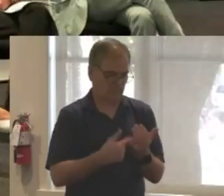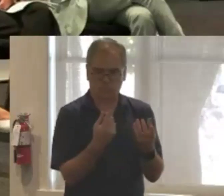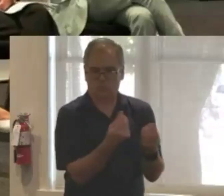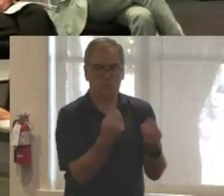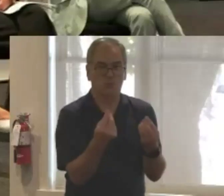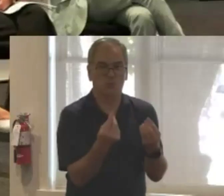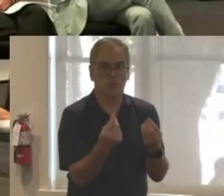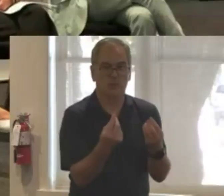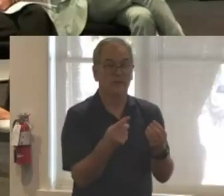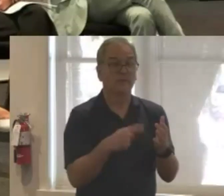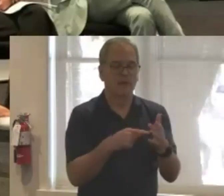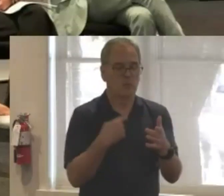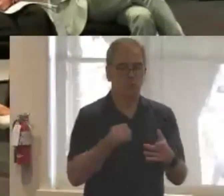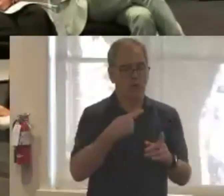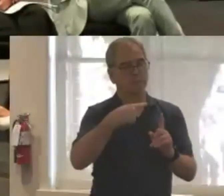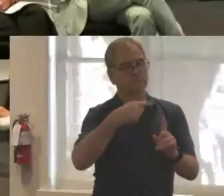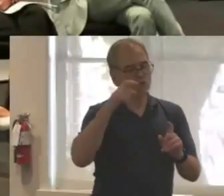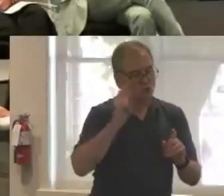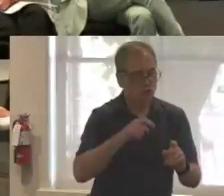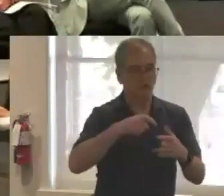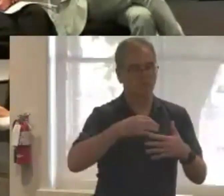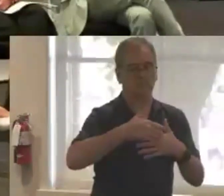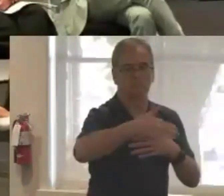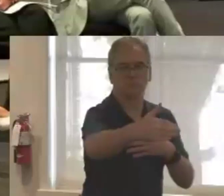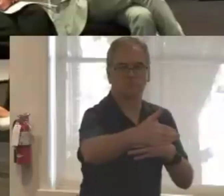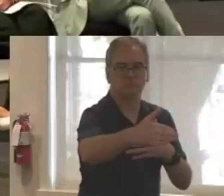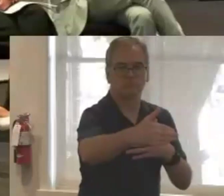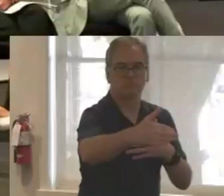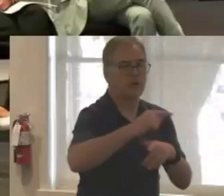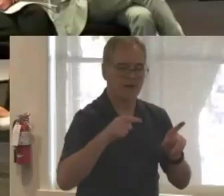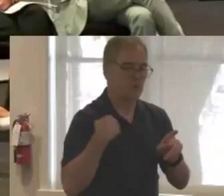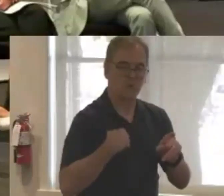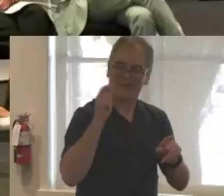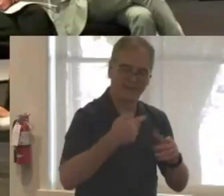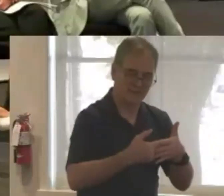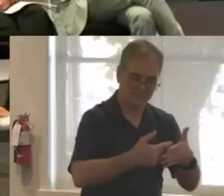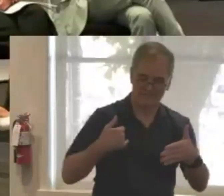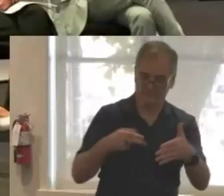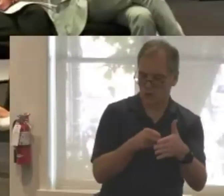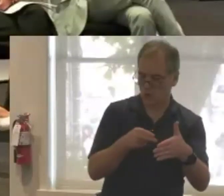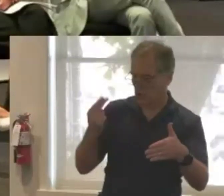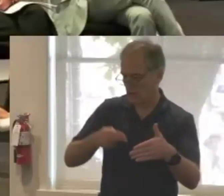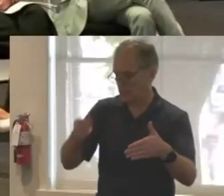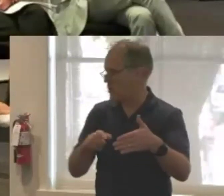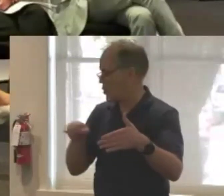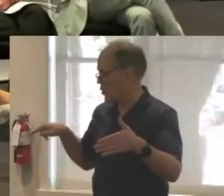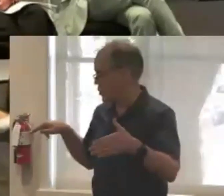to see what is lacking, what is missing, and what has not been recognized by our services, by